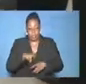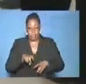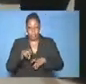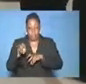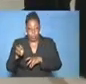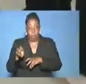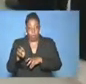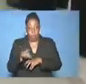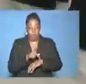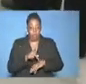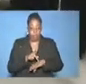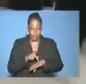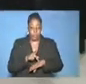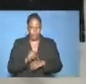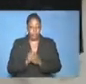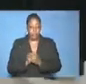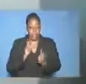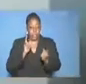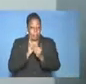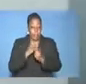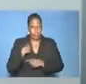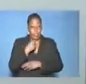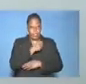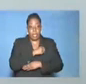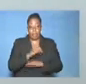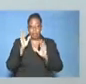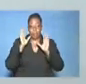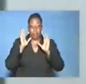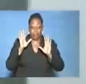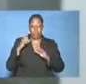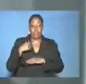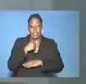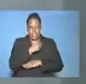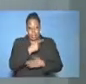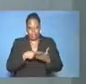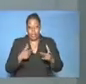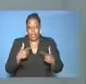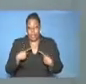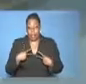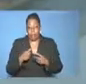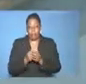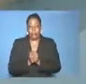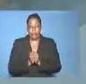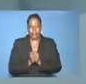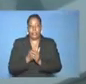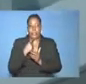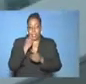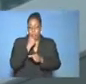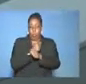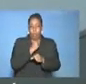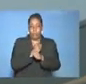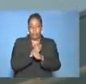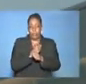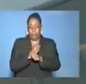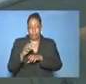property. He met with staff and was in awe of the facility's luxurious amenities. The workmanship is